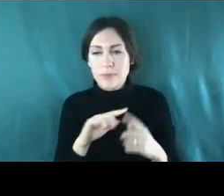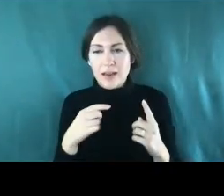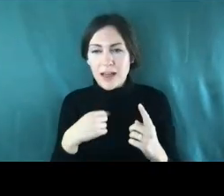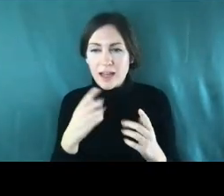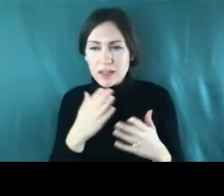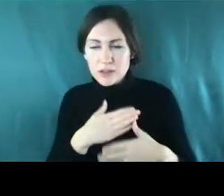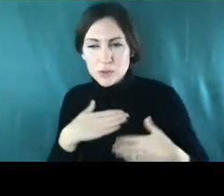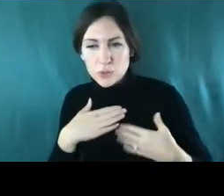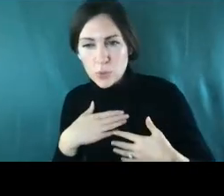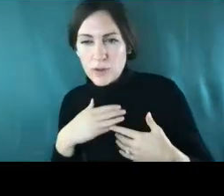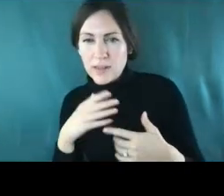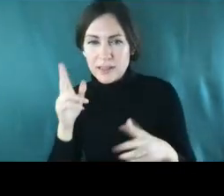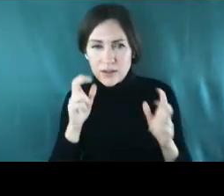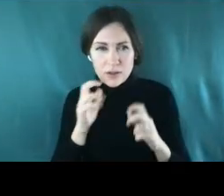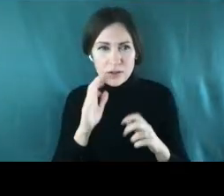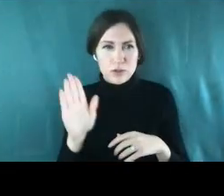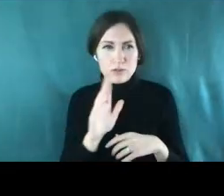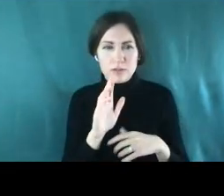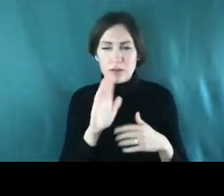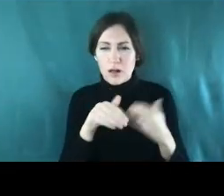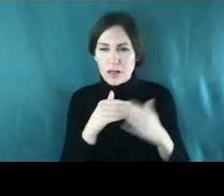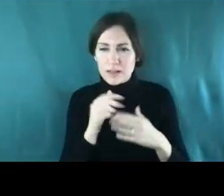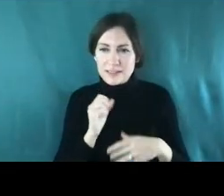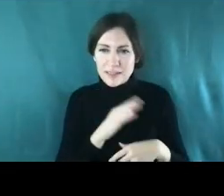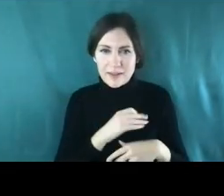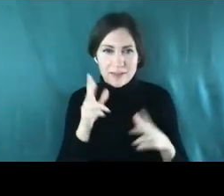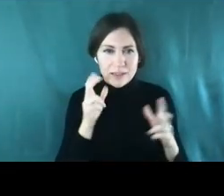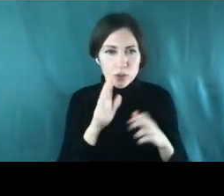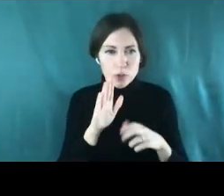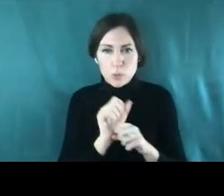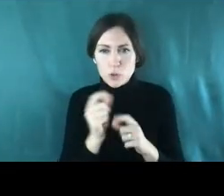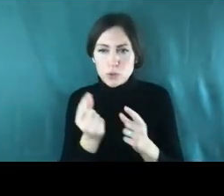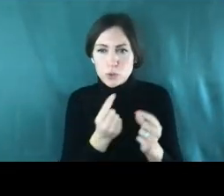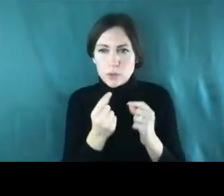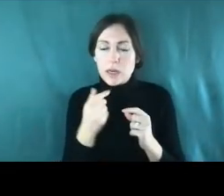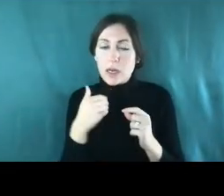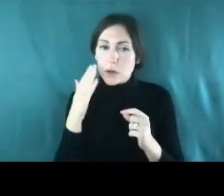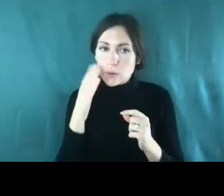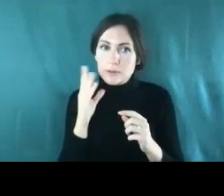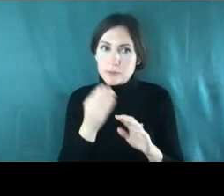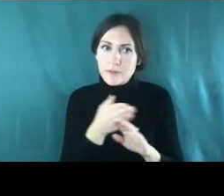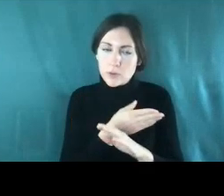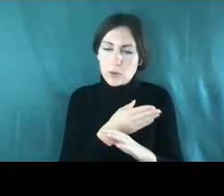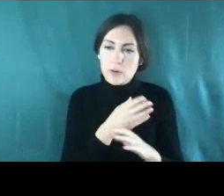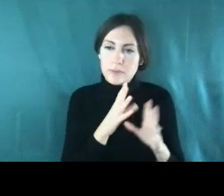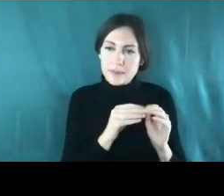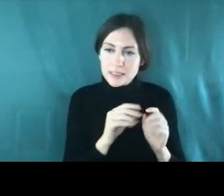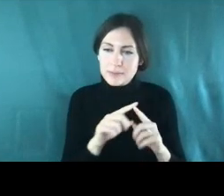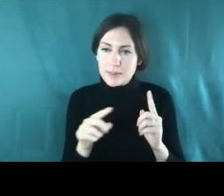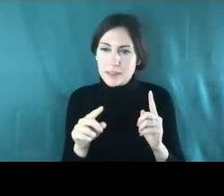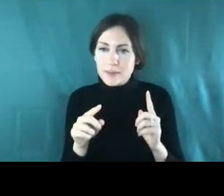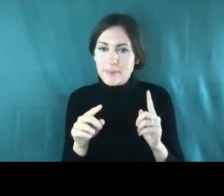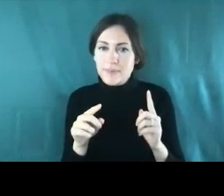the different staff, the work that they've been up to. I know that we've done this at prior meetings, but just kind of hearing from Ms. Fox, Ms.